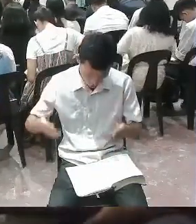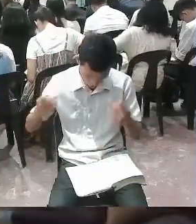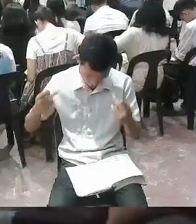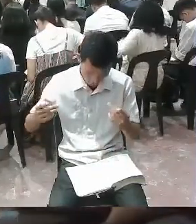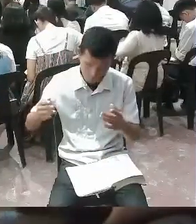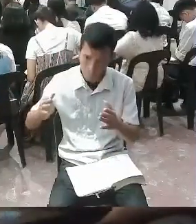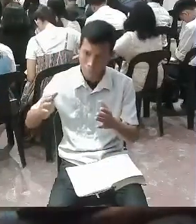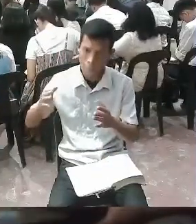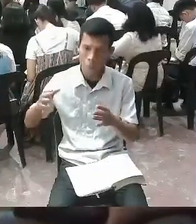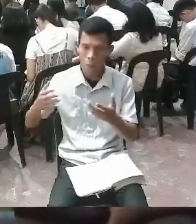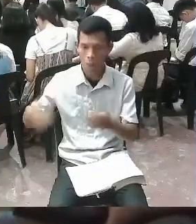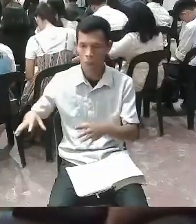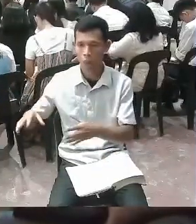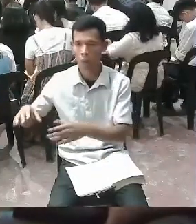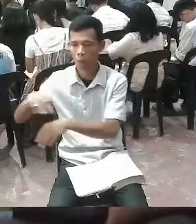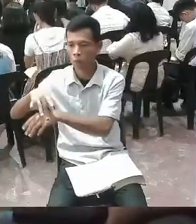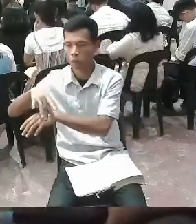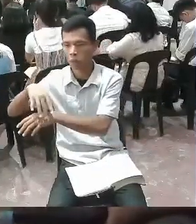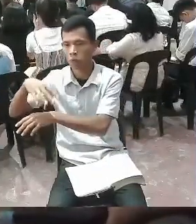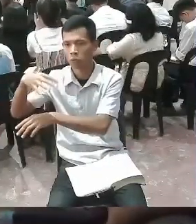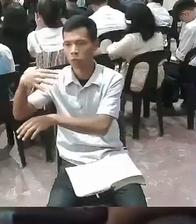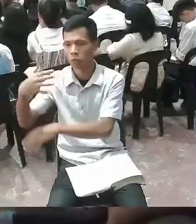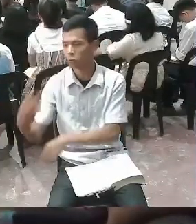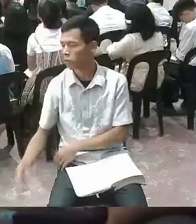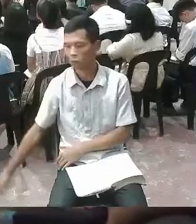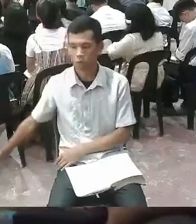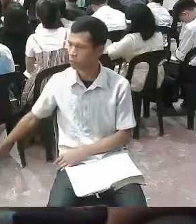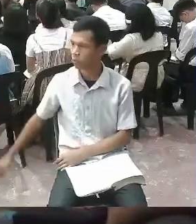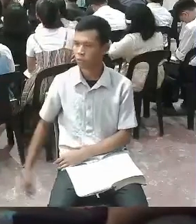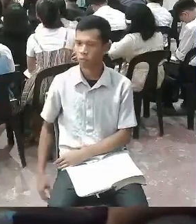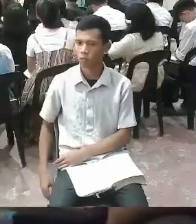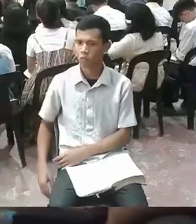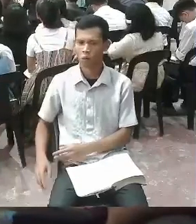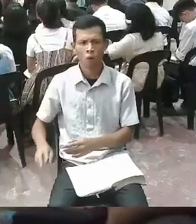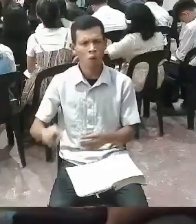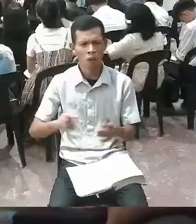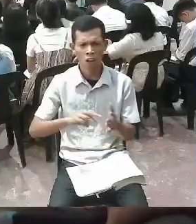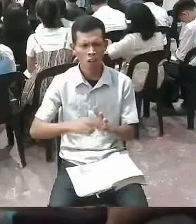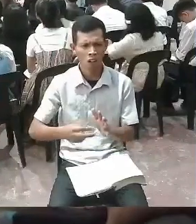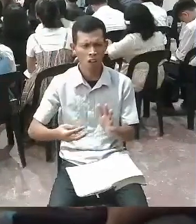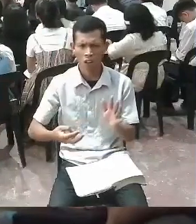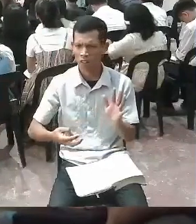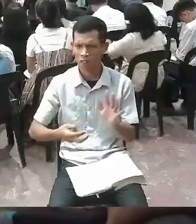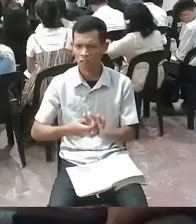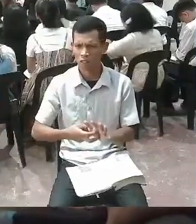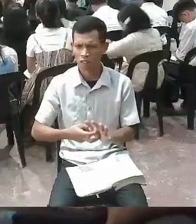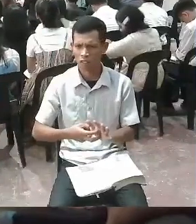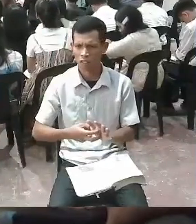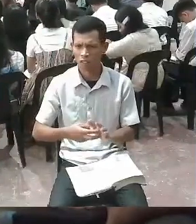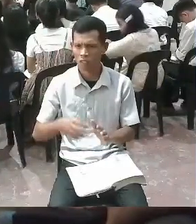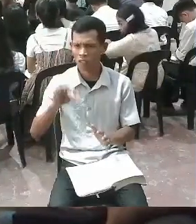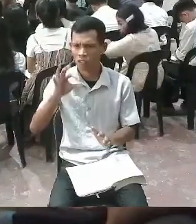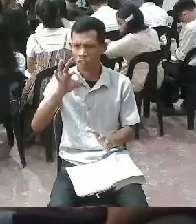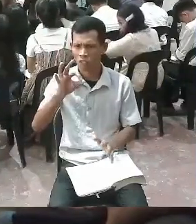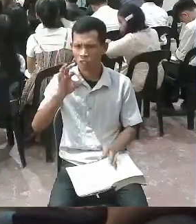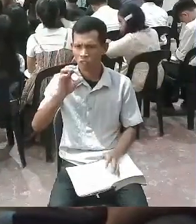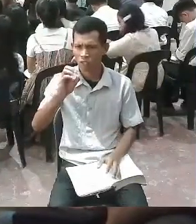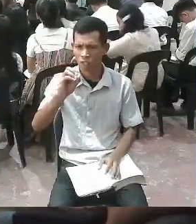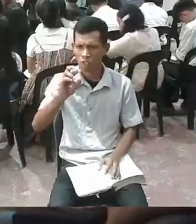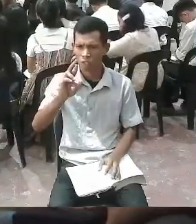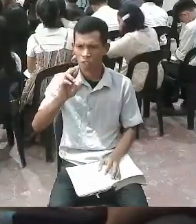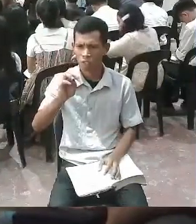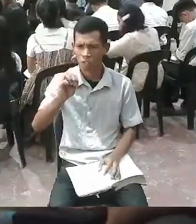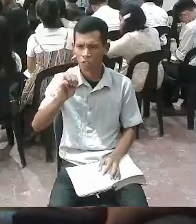I was thinking one day, what does it mean? What are those former things?